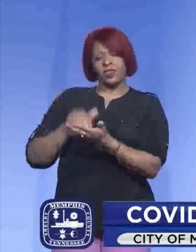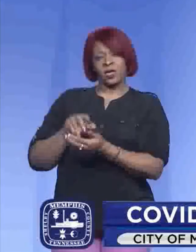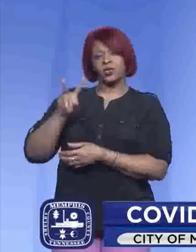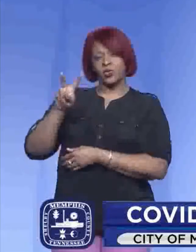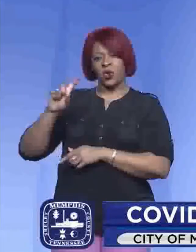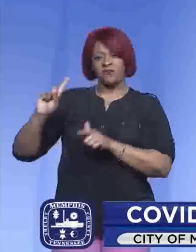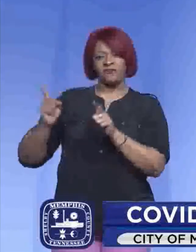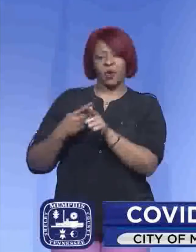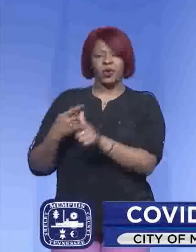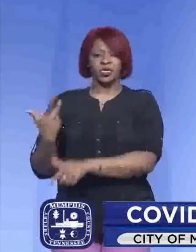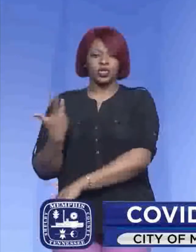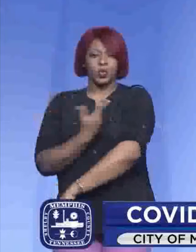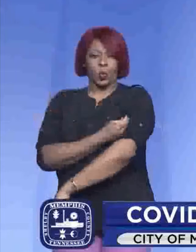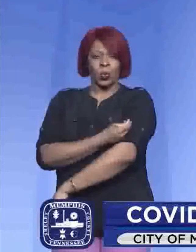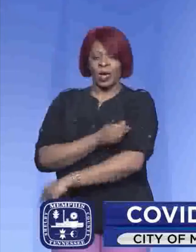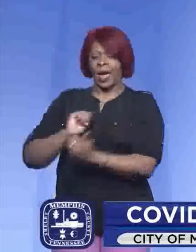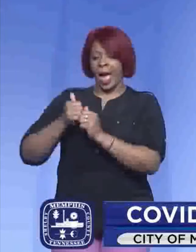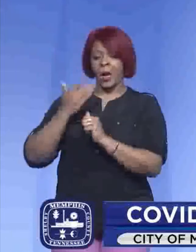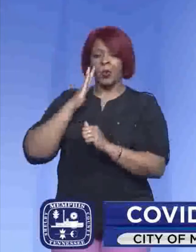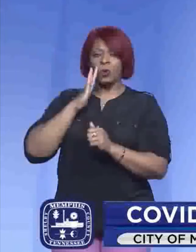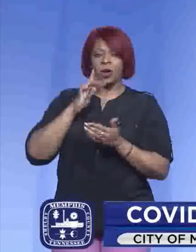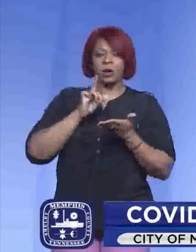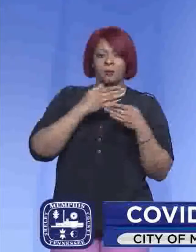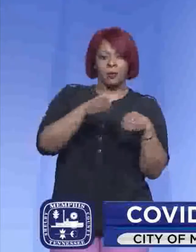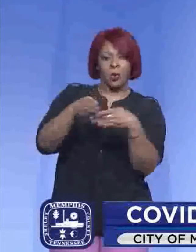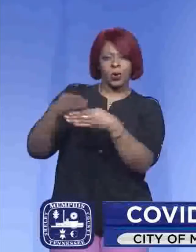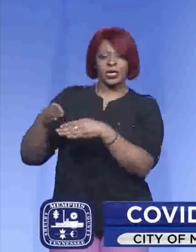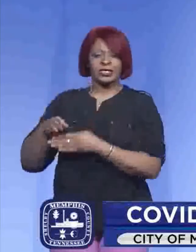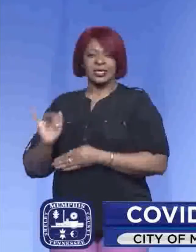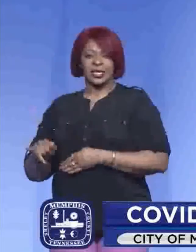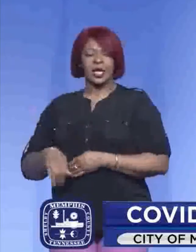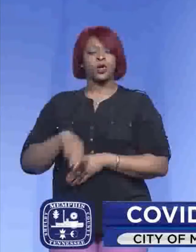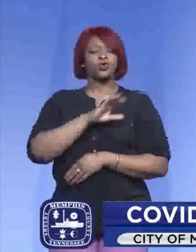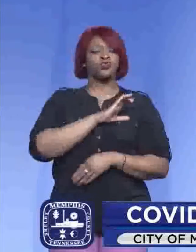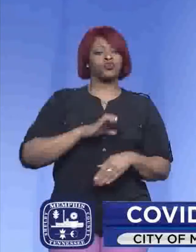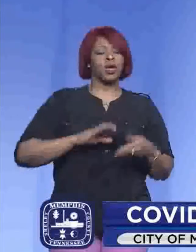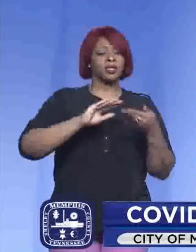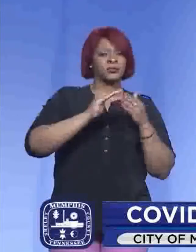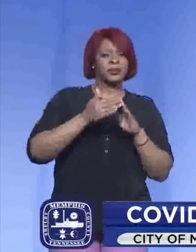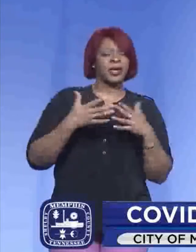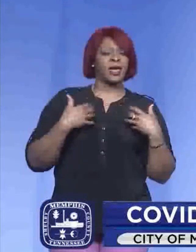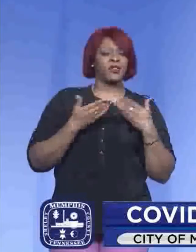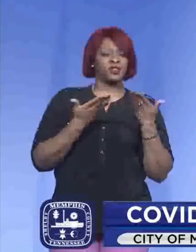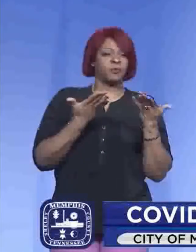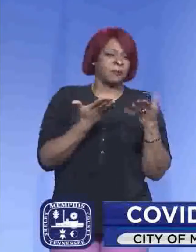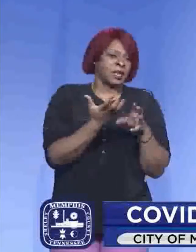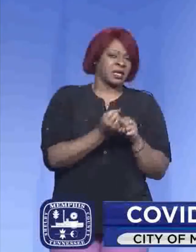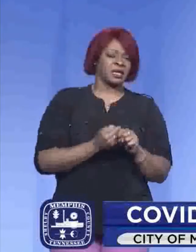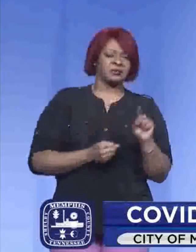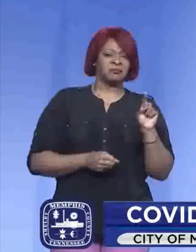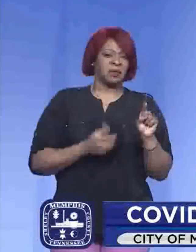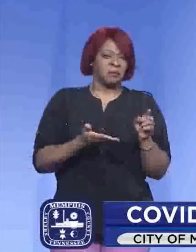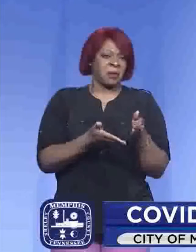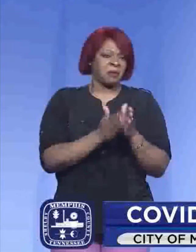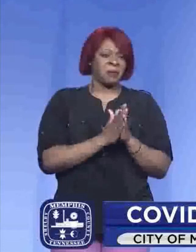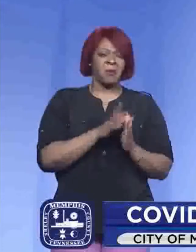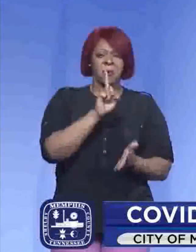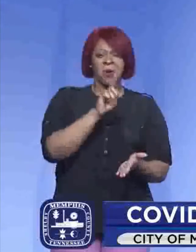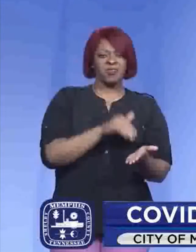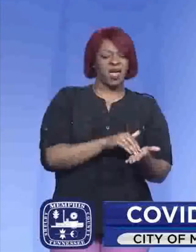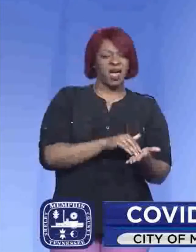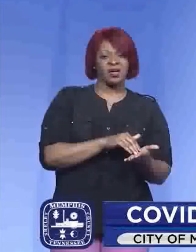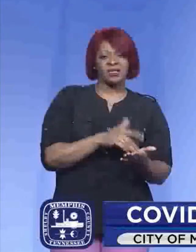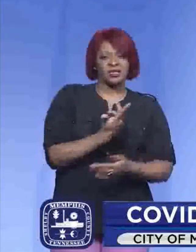doses. How should we apportion those? So, for instance, Christ Community Health Services might request